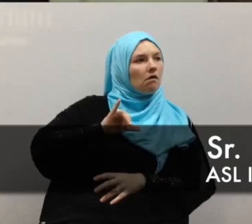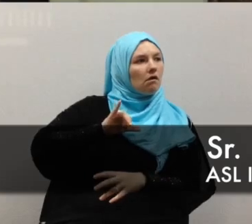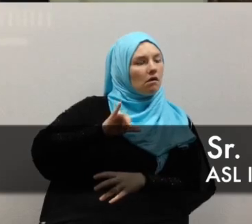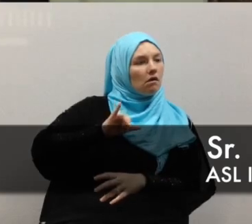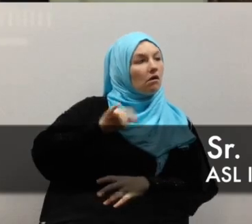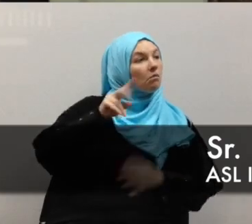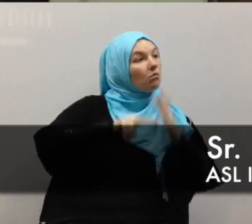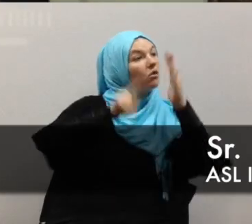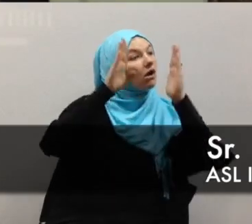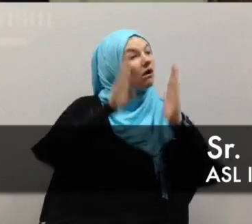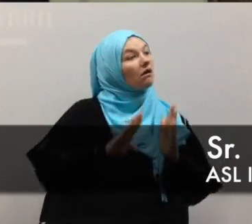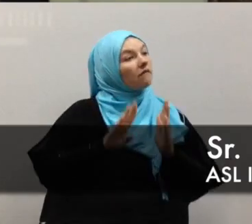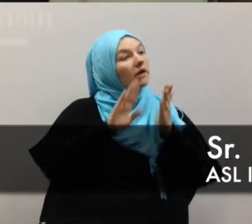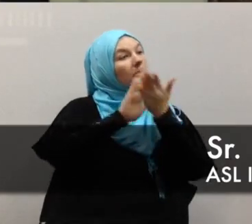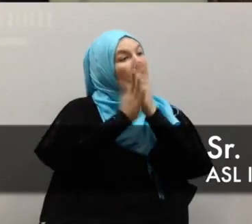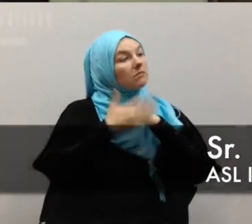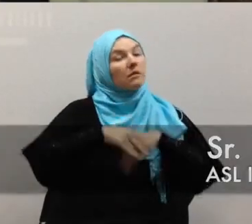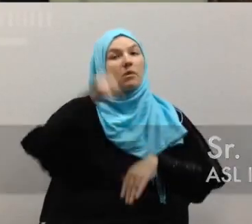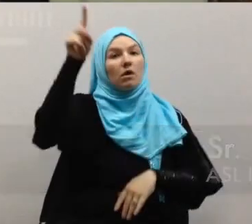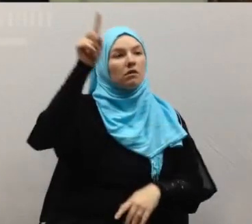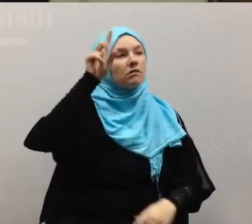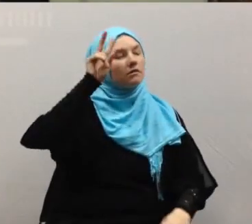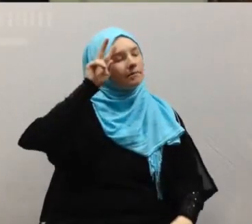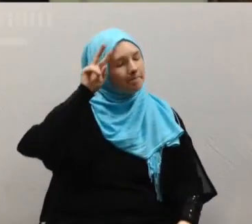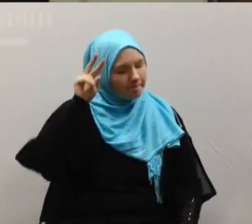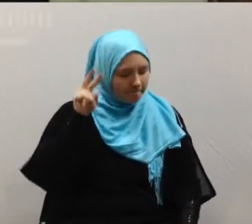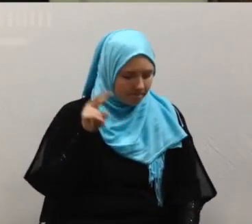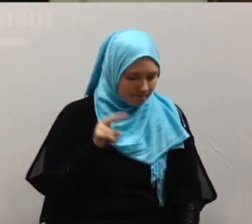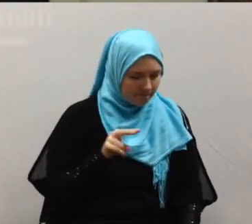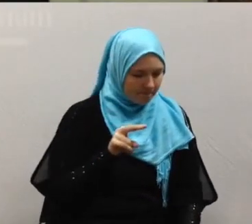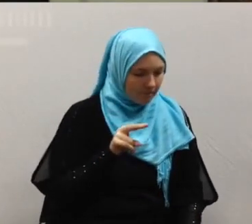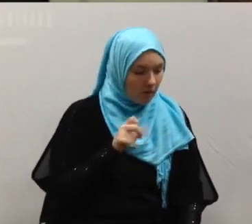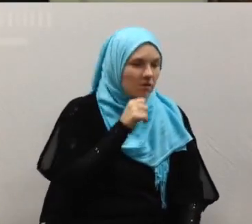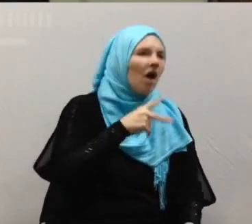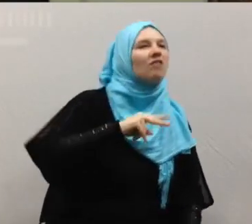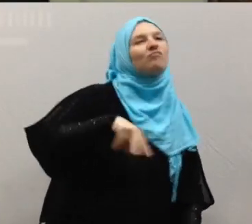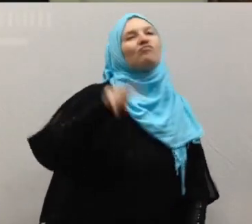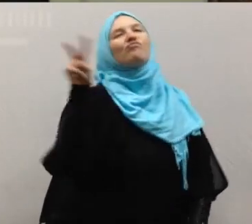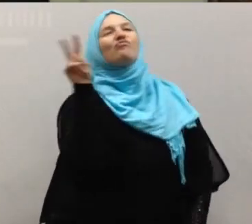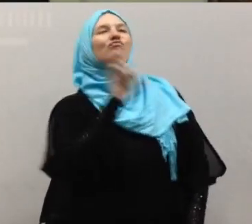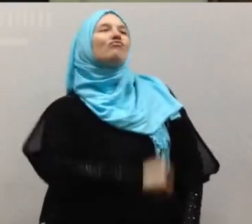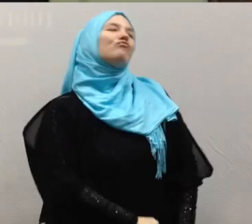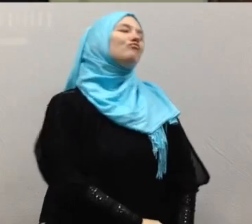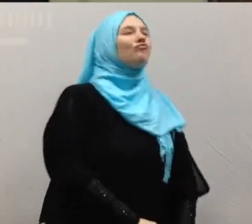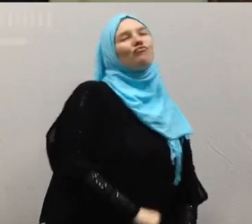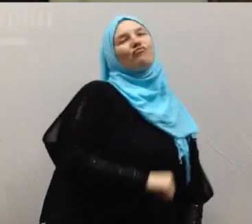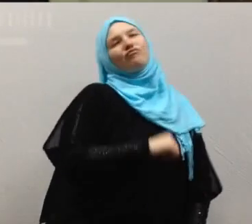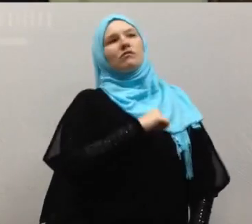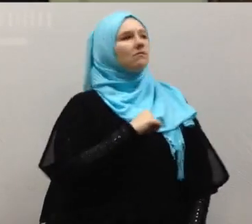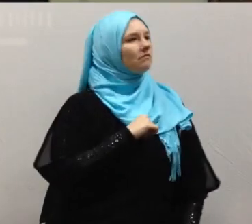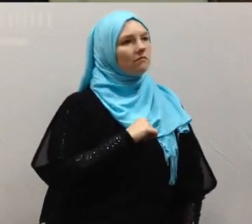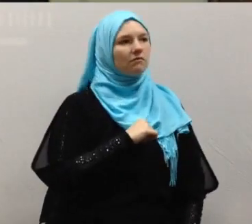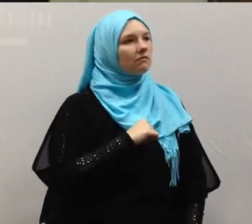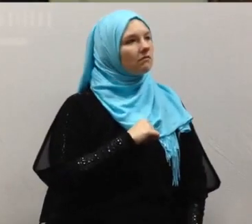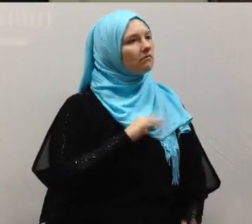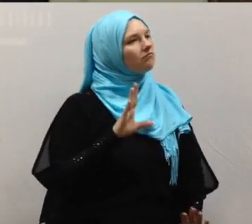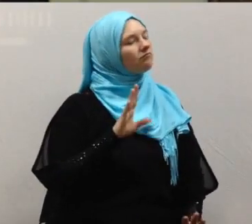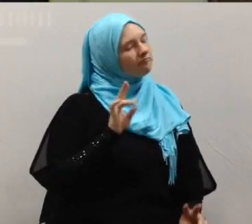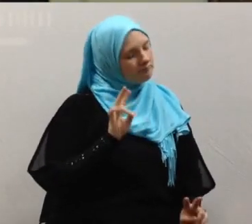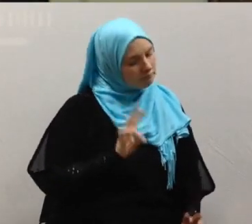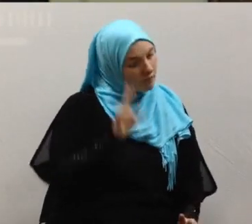in humility to Allah, that he is bringing him back to the place from which he was driven 10 years